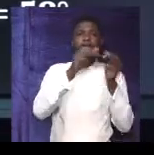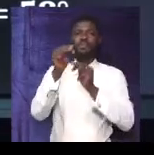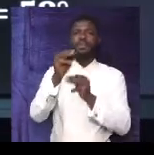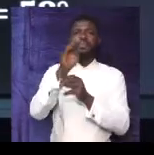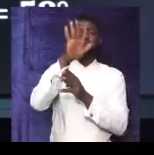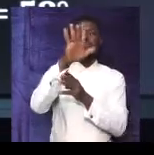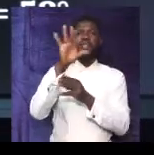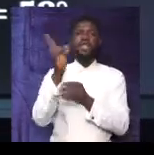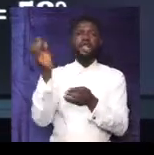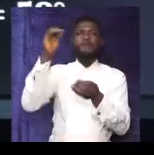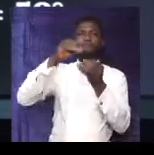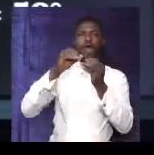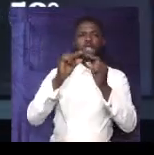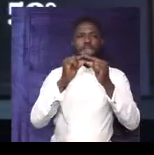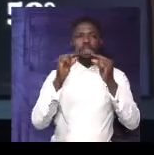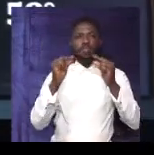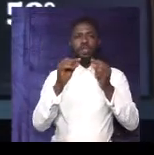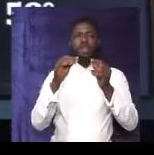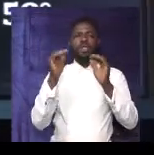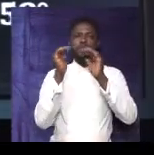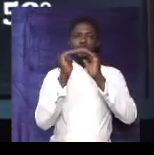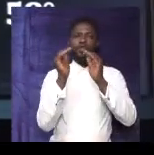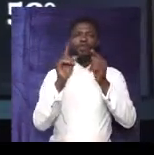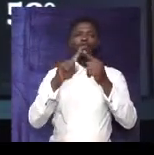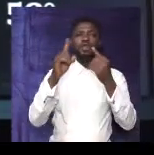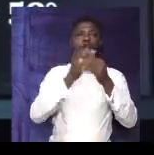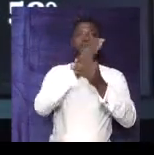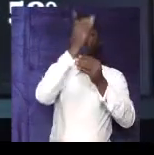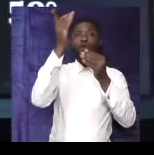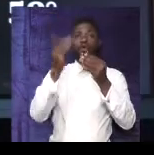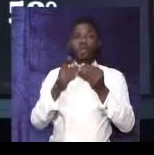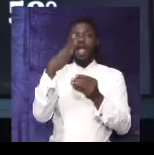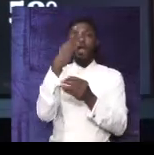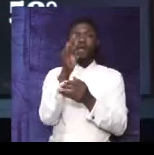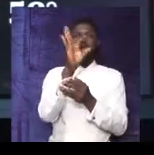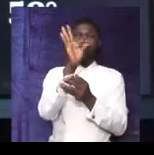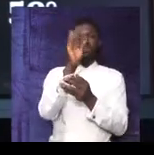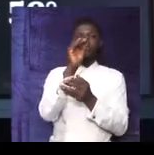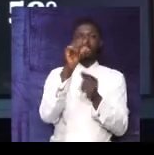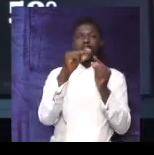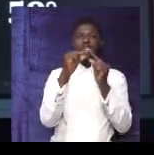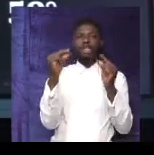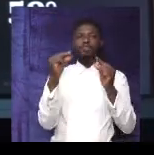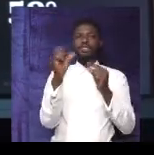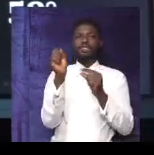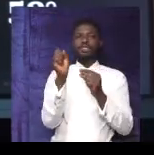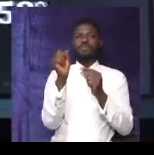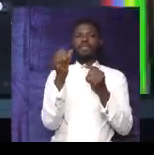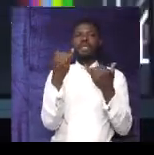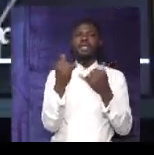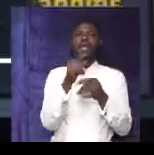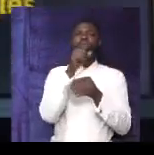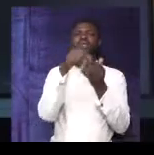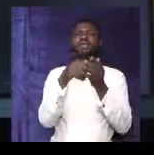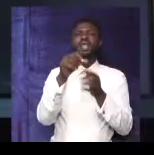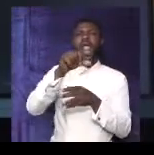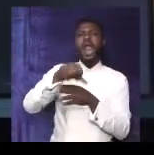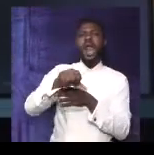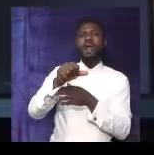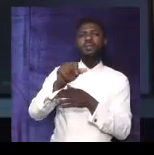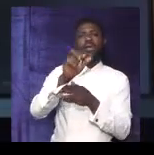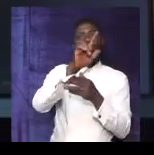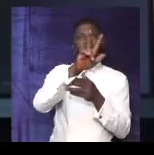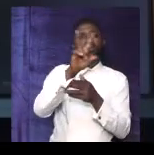move 58 more degrees to equal the total of 90 degrees. Now,